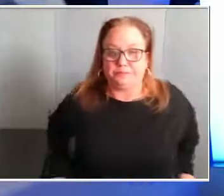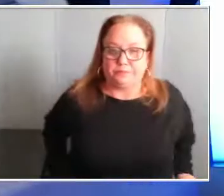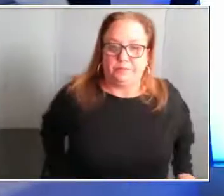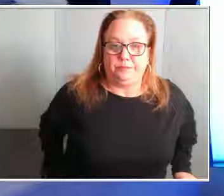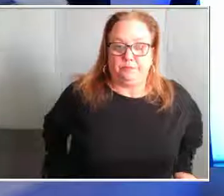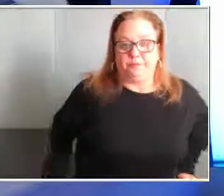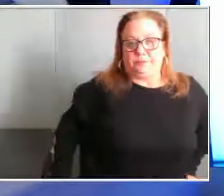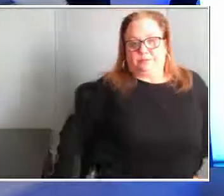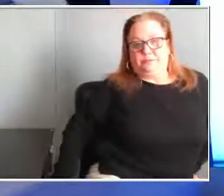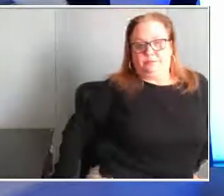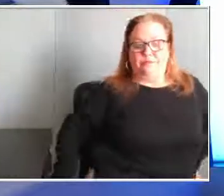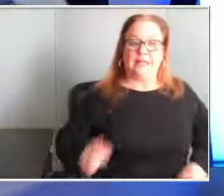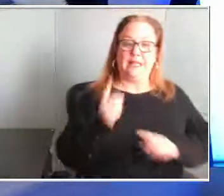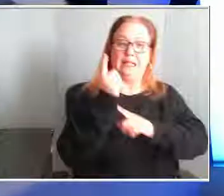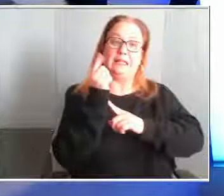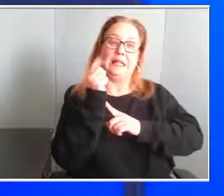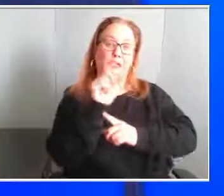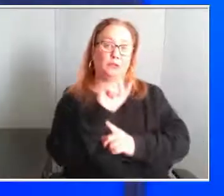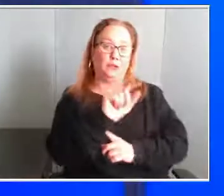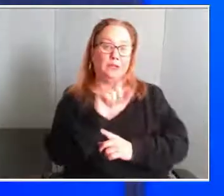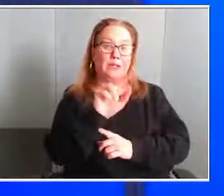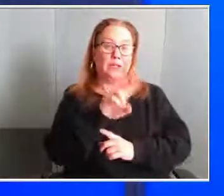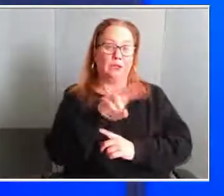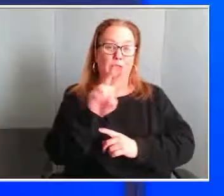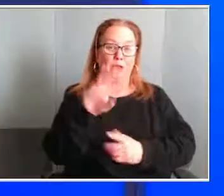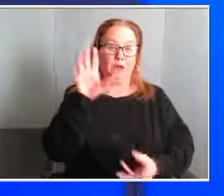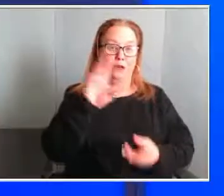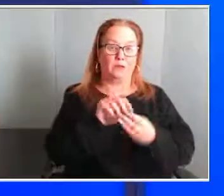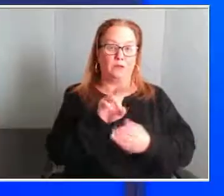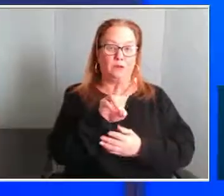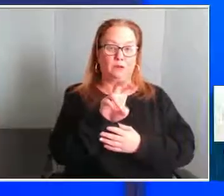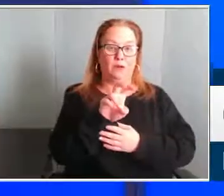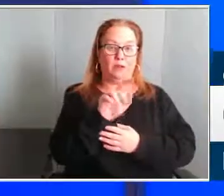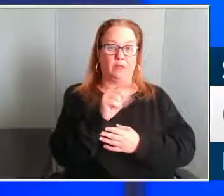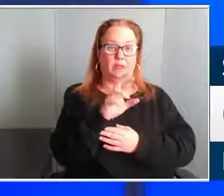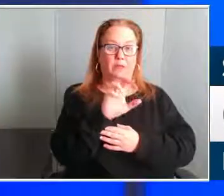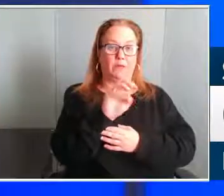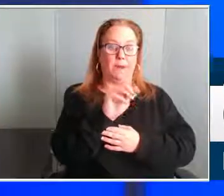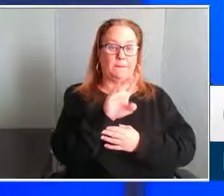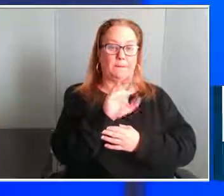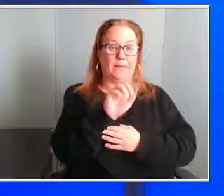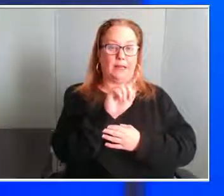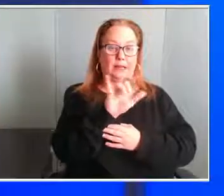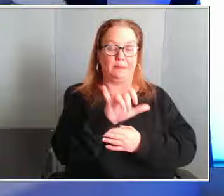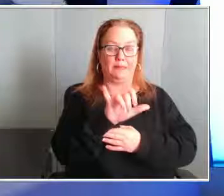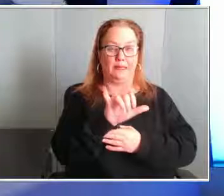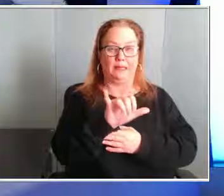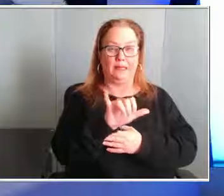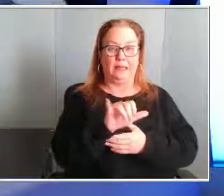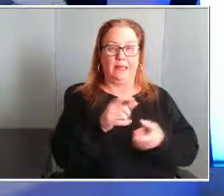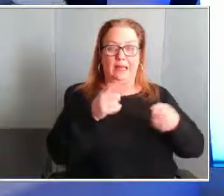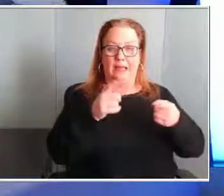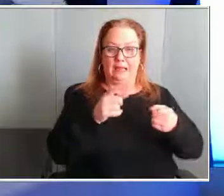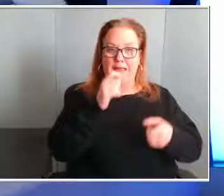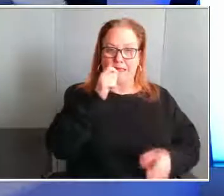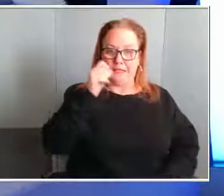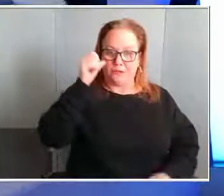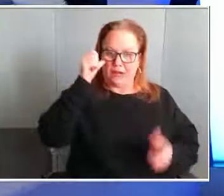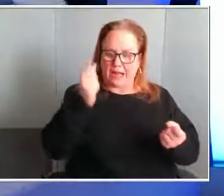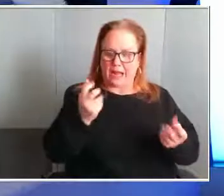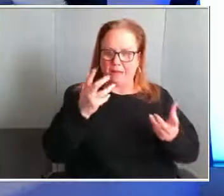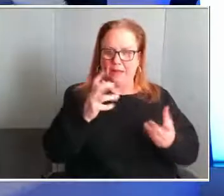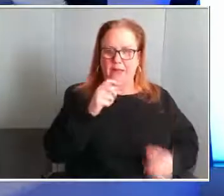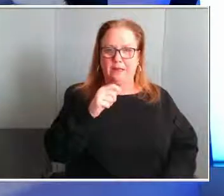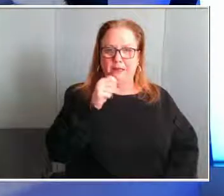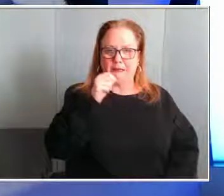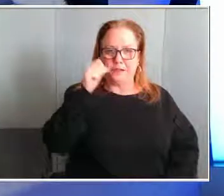Yes, last year in 2022, we did almost 200 thrombectomies. And how many did you say you did yesterday? I think we had 4 yesterday.